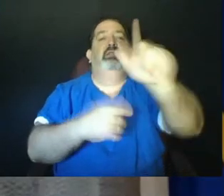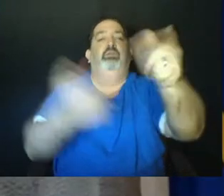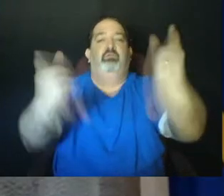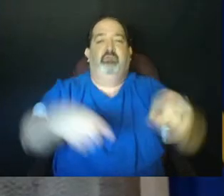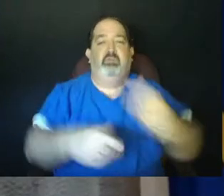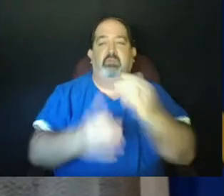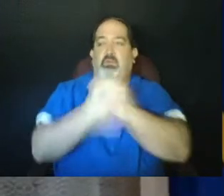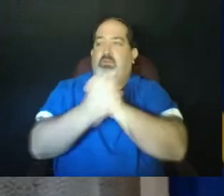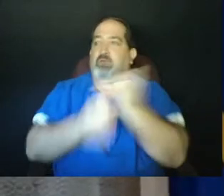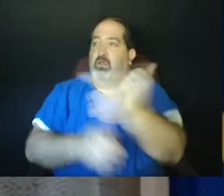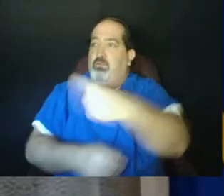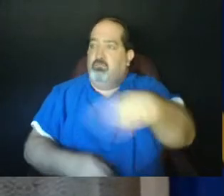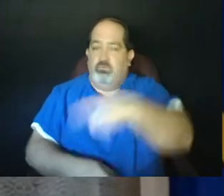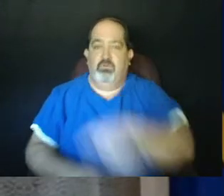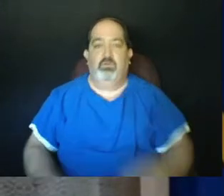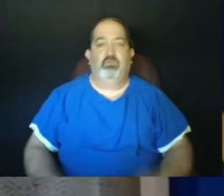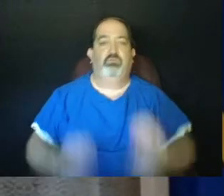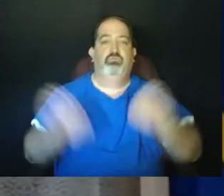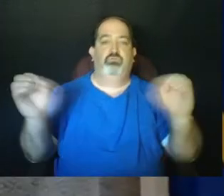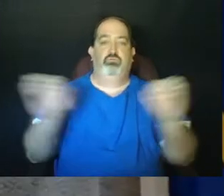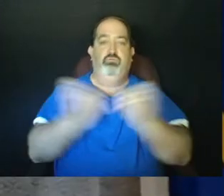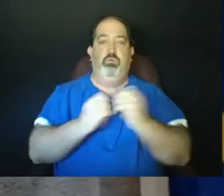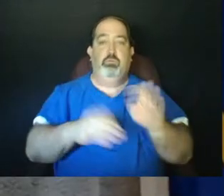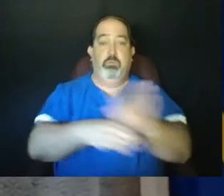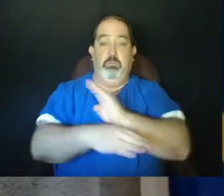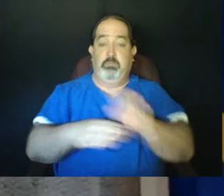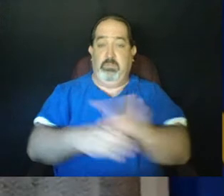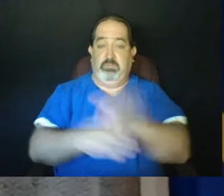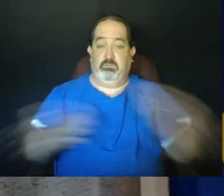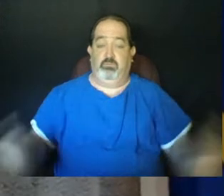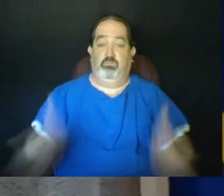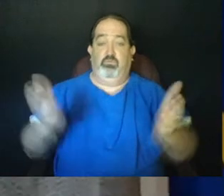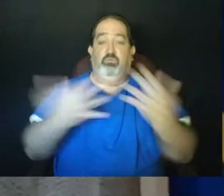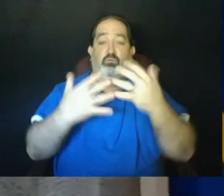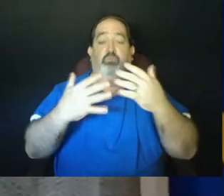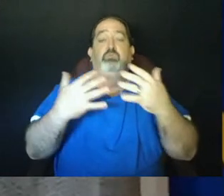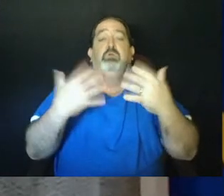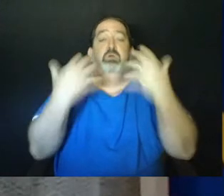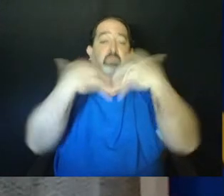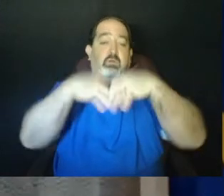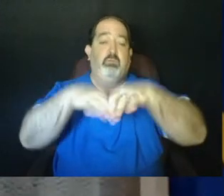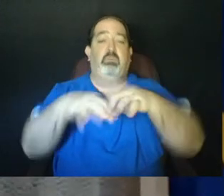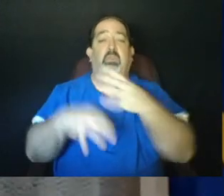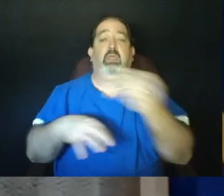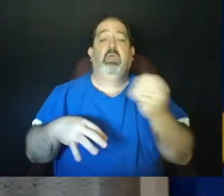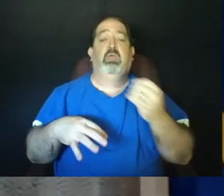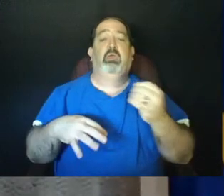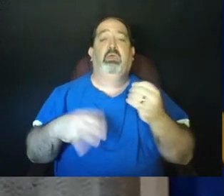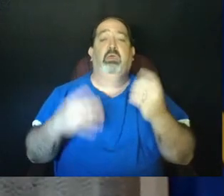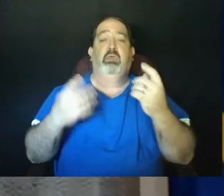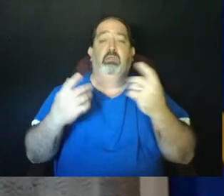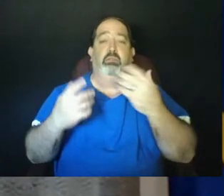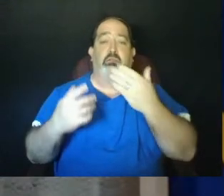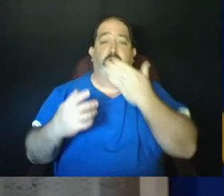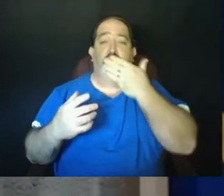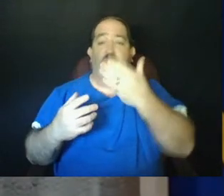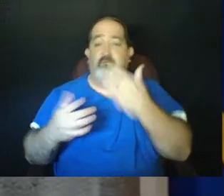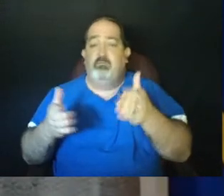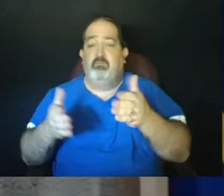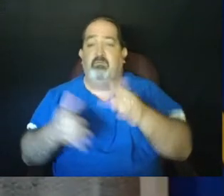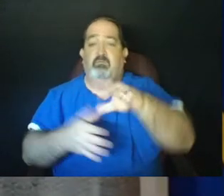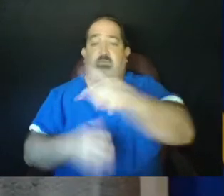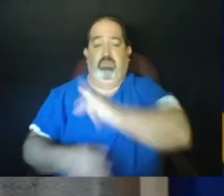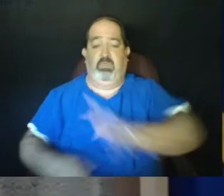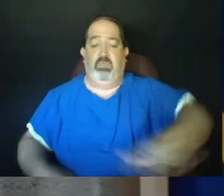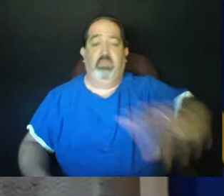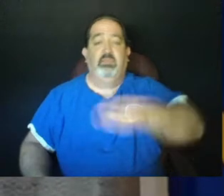all. There being no further business to promote the harmony and welfare of the kingdom, Your Majesties, do you have any